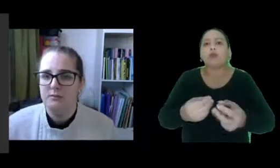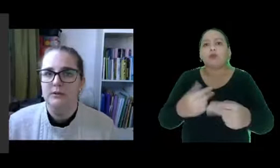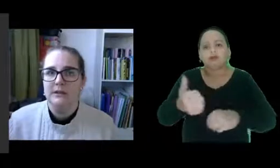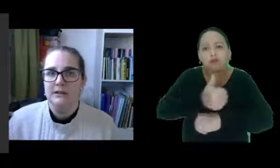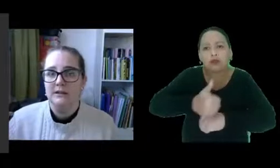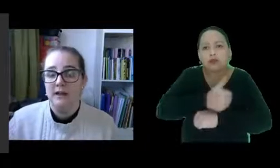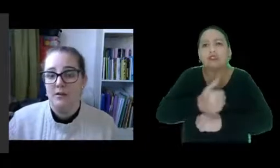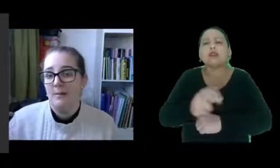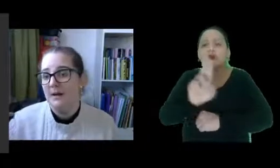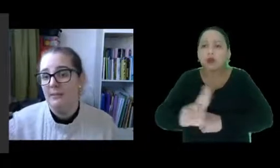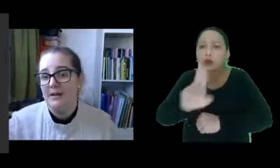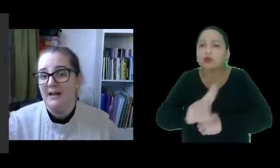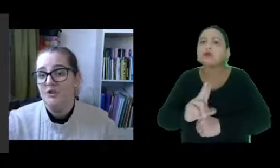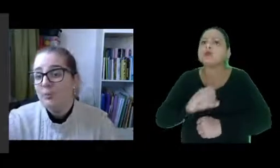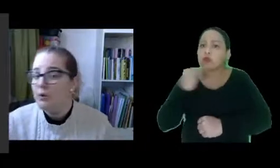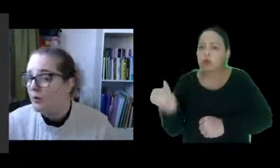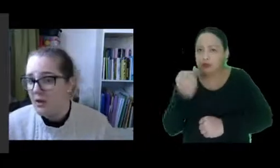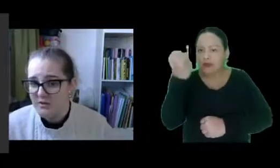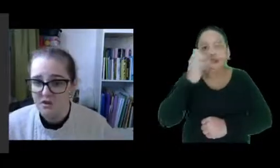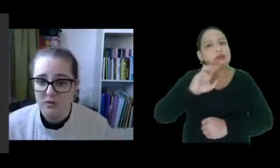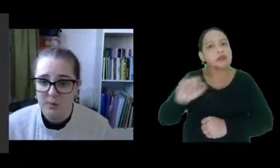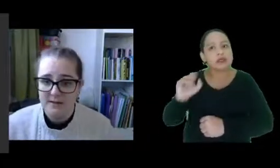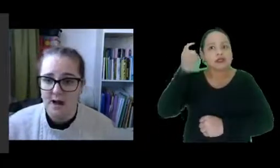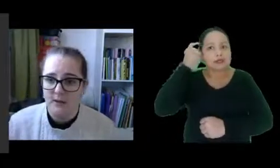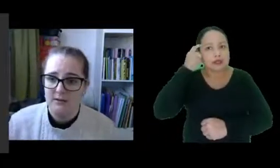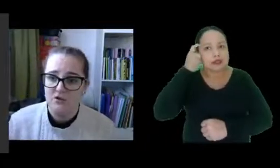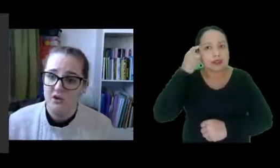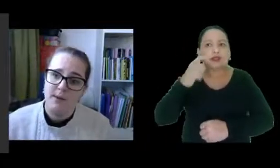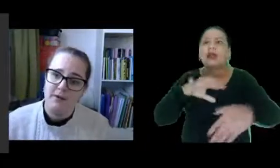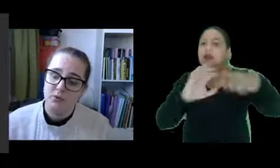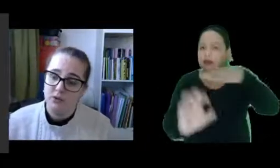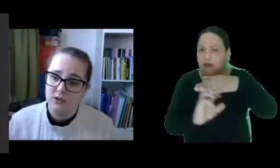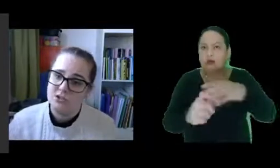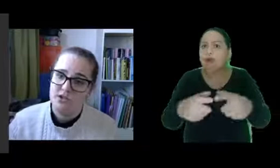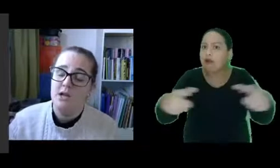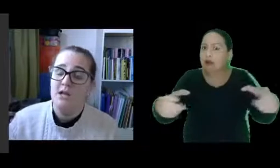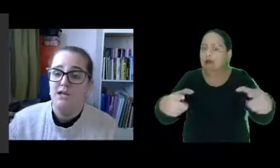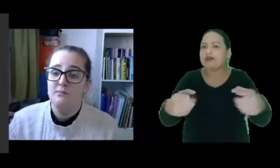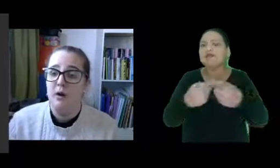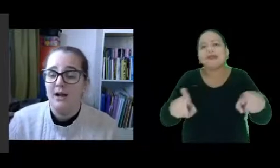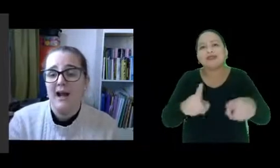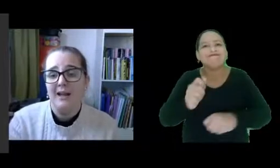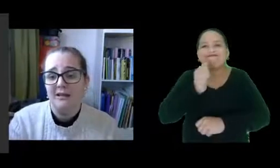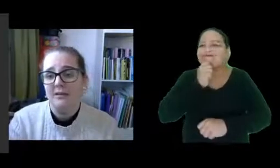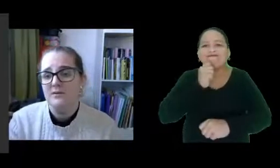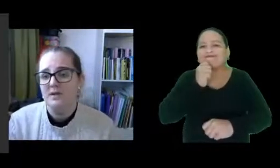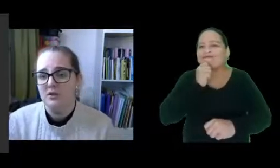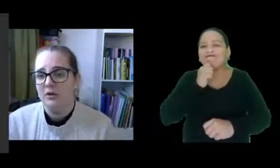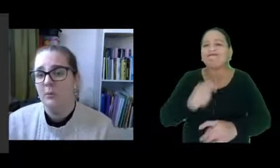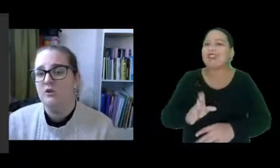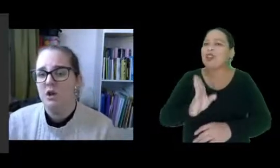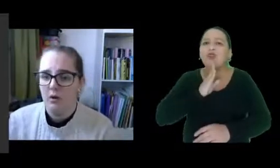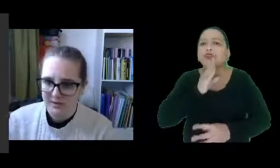that has a very big applicability if you think the market very large, although it's not yet